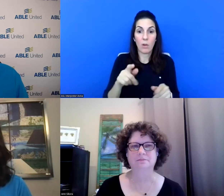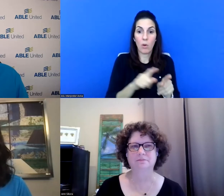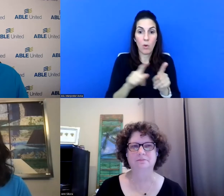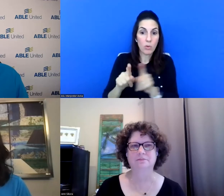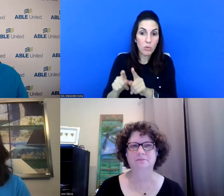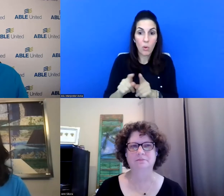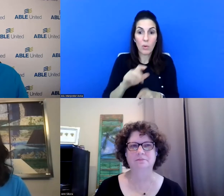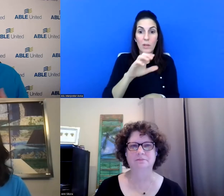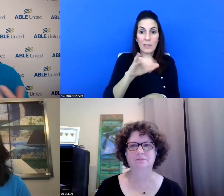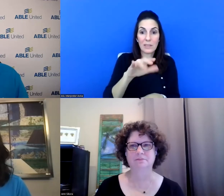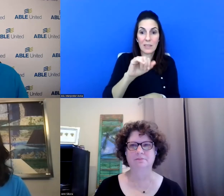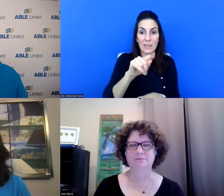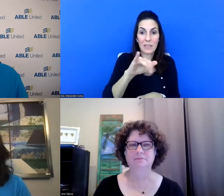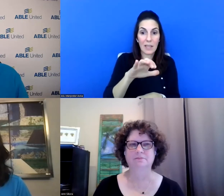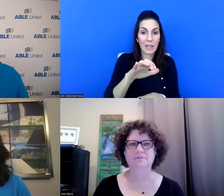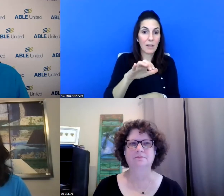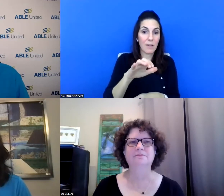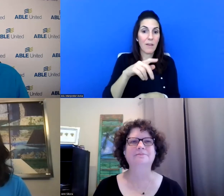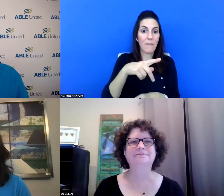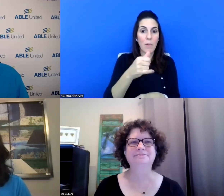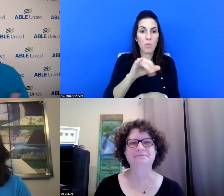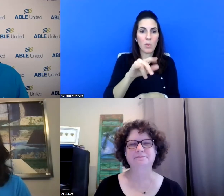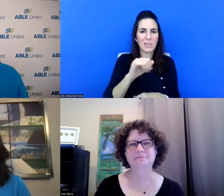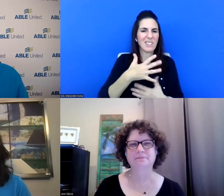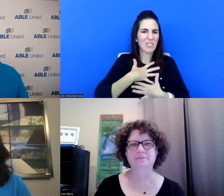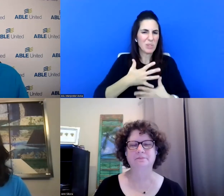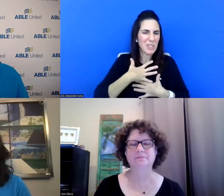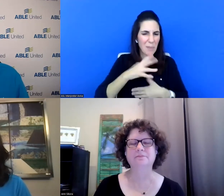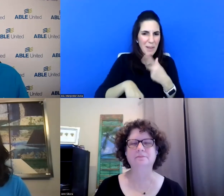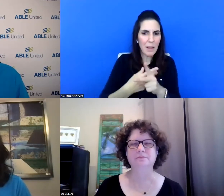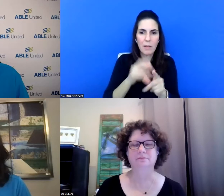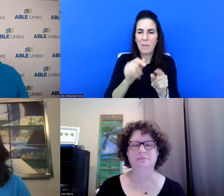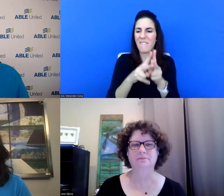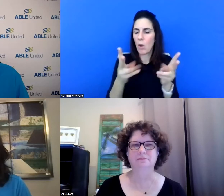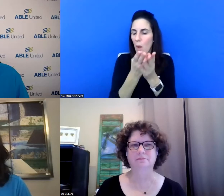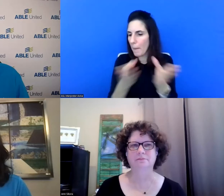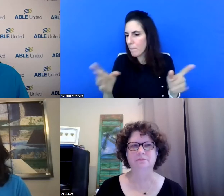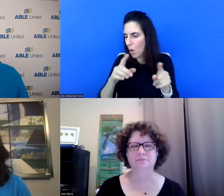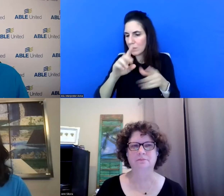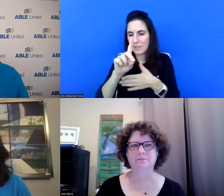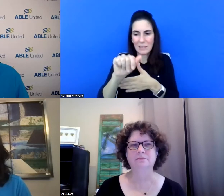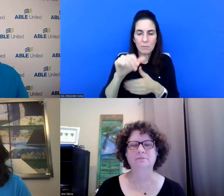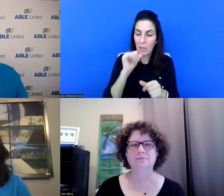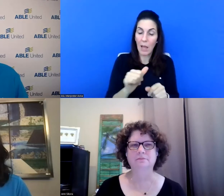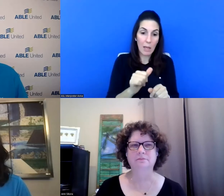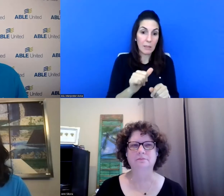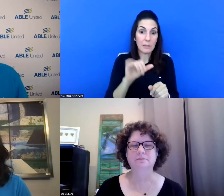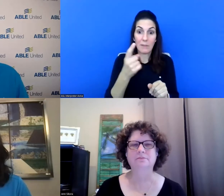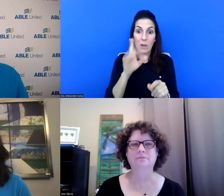type. And there's even a caveat for others. So pretty broad, but it does have to be something that's going to impact their daily